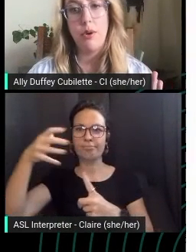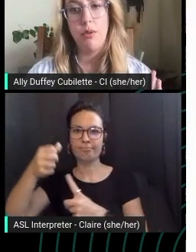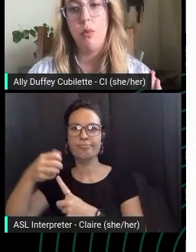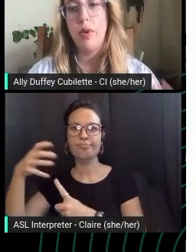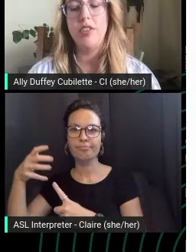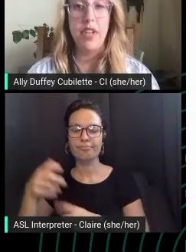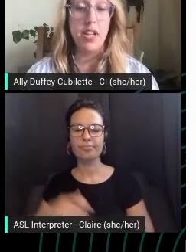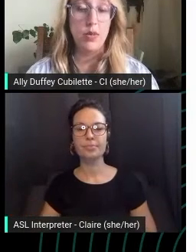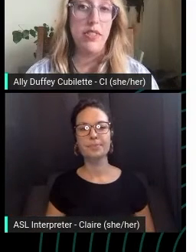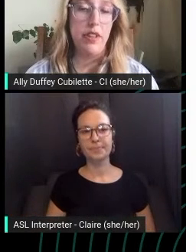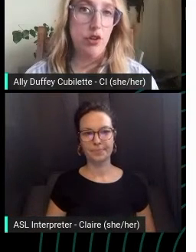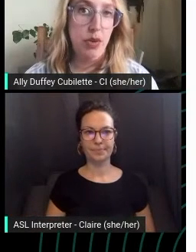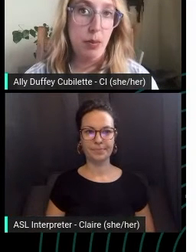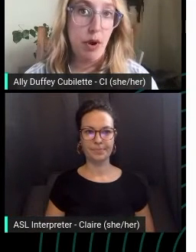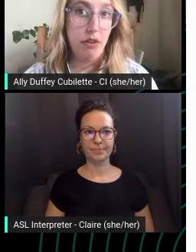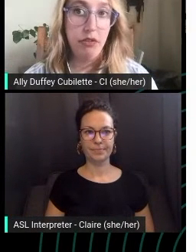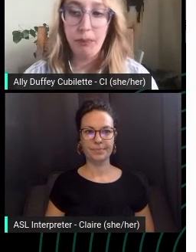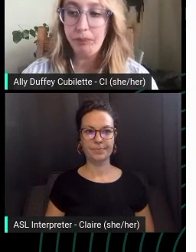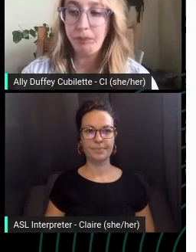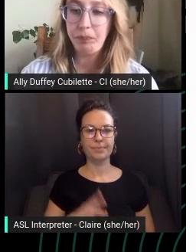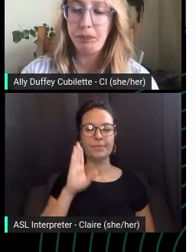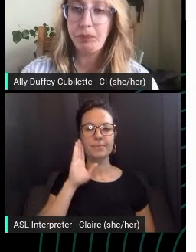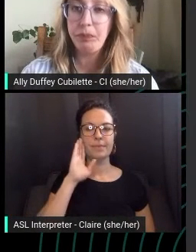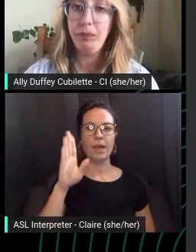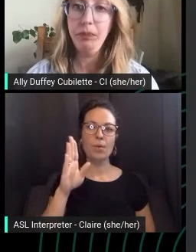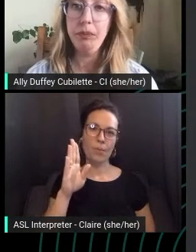to denote which phase we think it should be a part of.